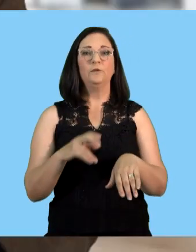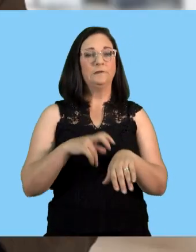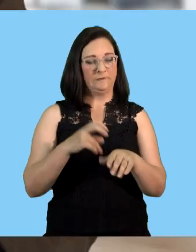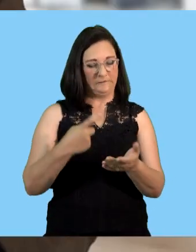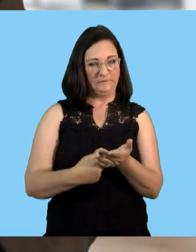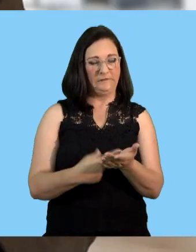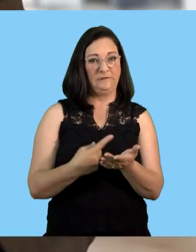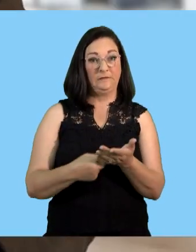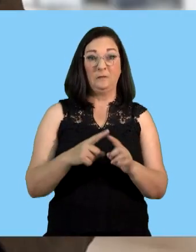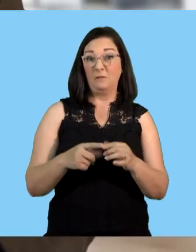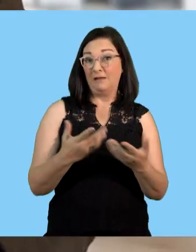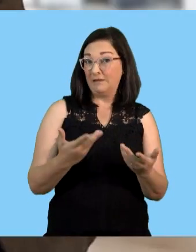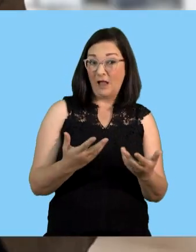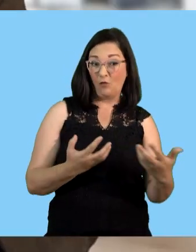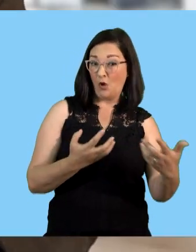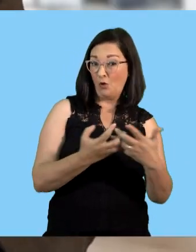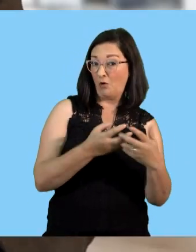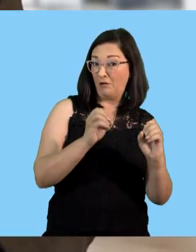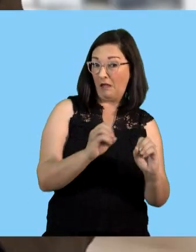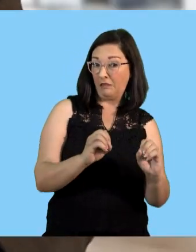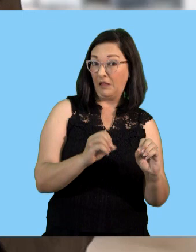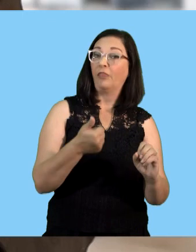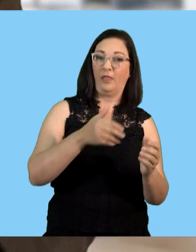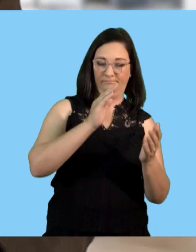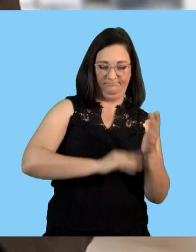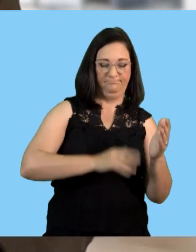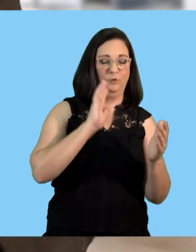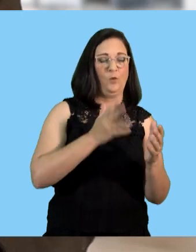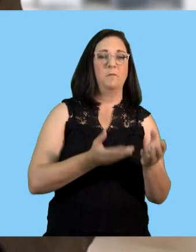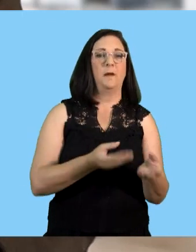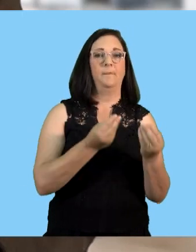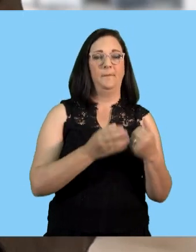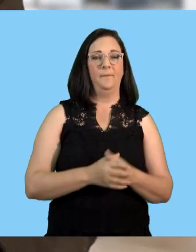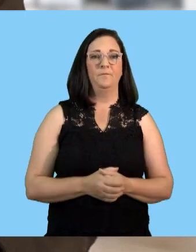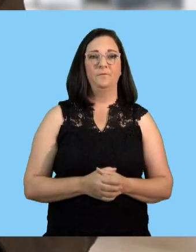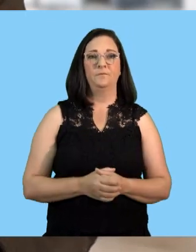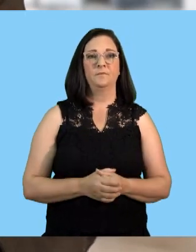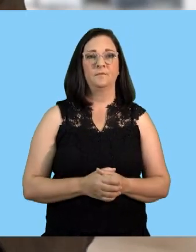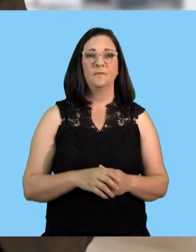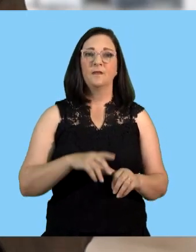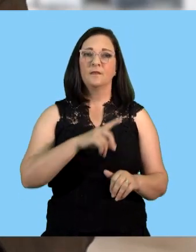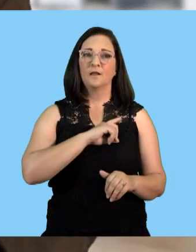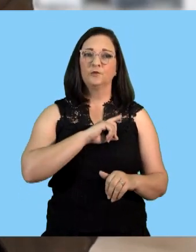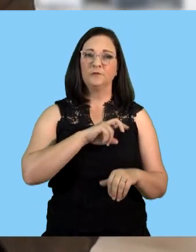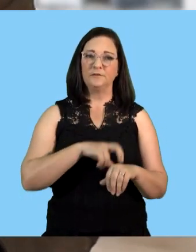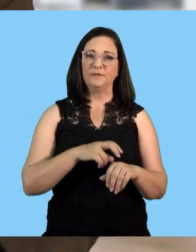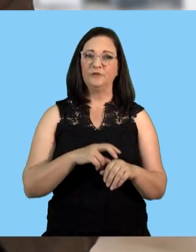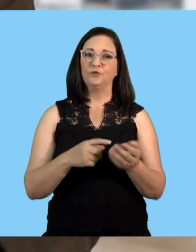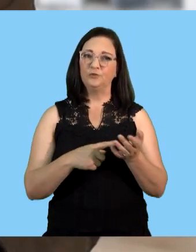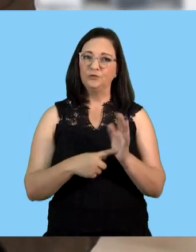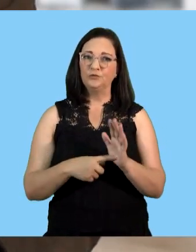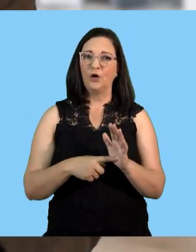if you do not want to suffer the consequences, what must you do? You must comply with the act. So you should be able to recommend ways in